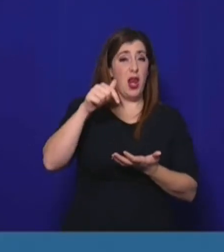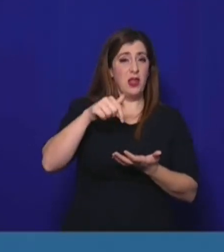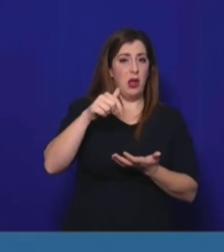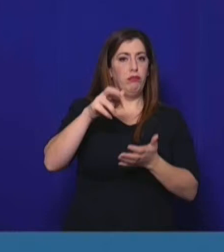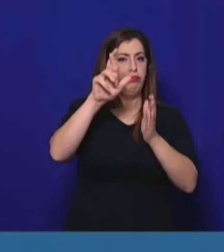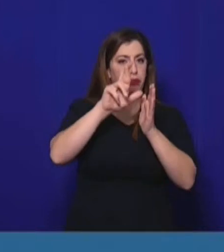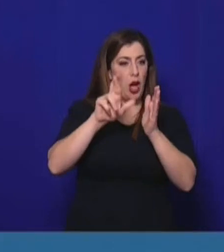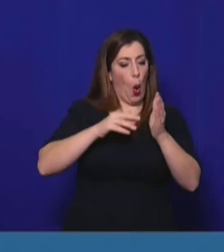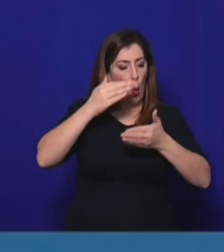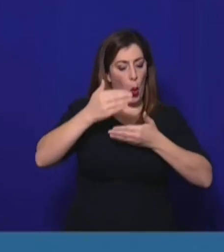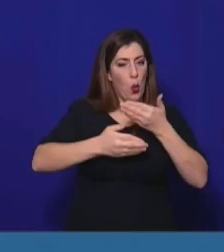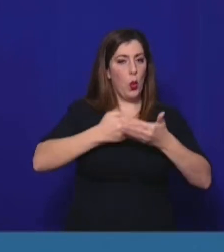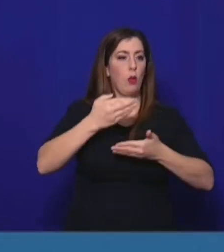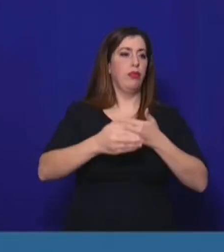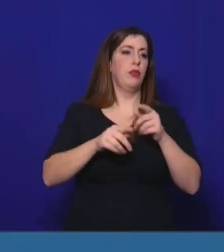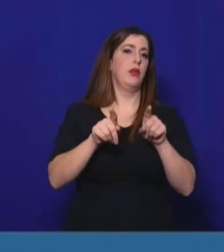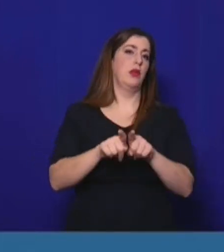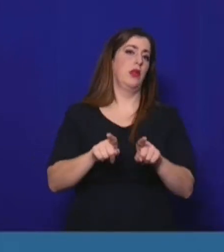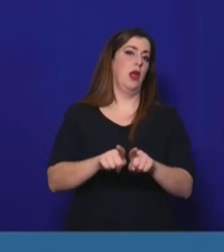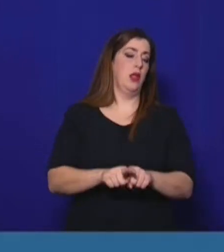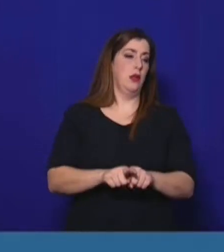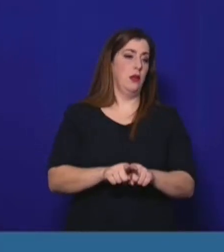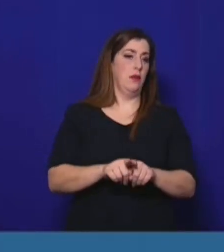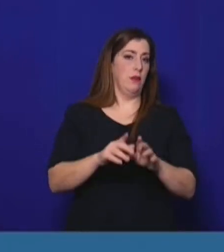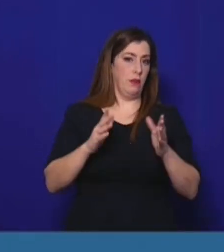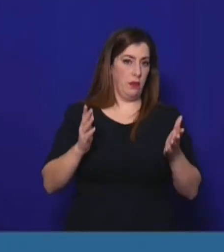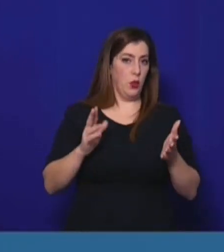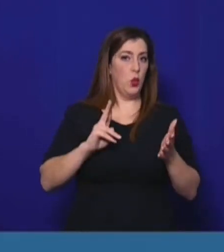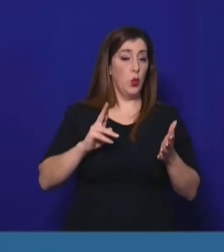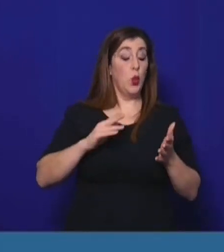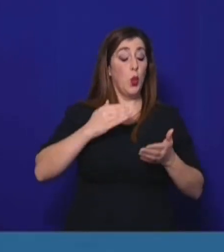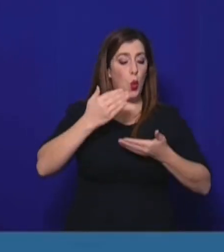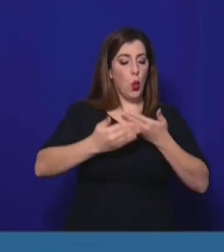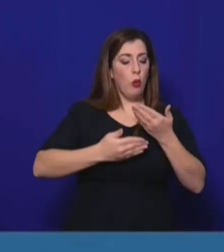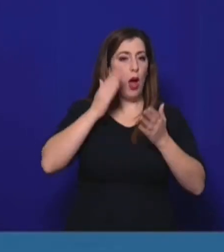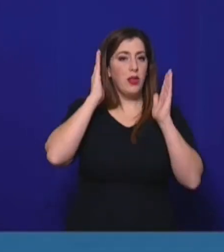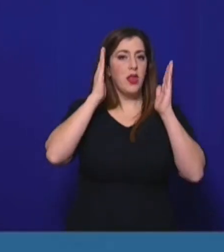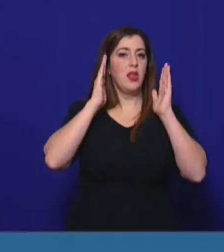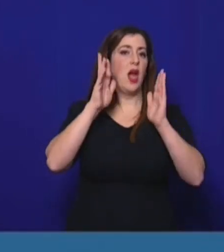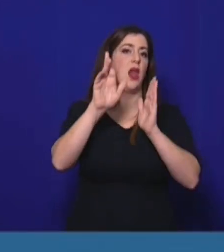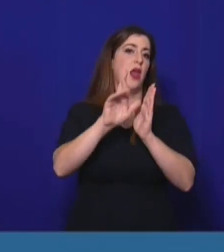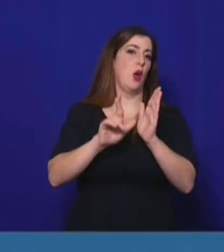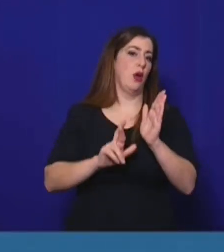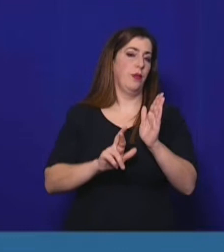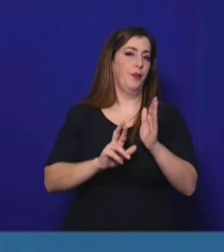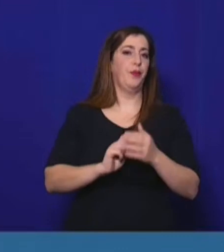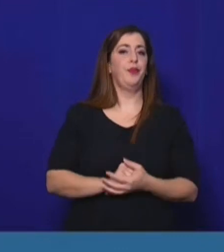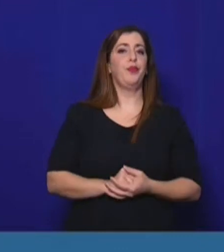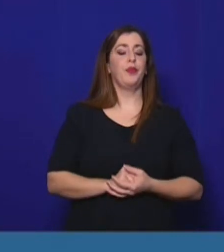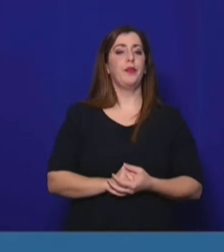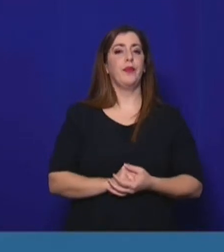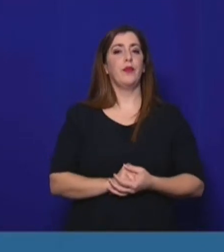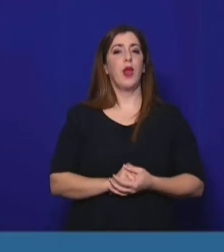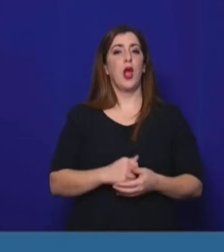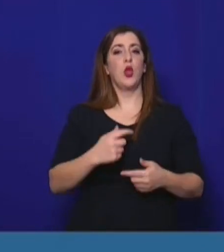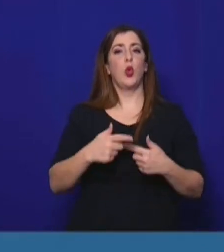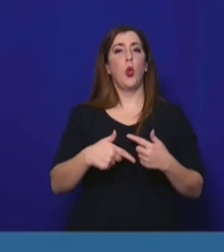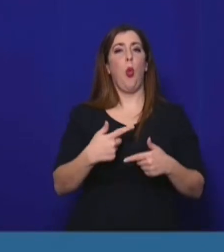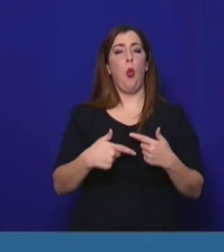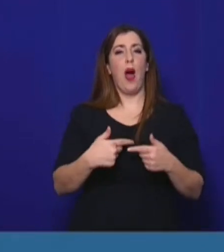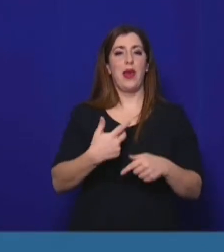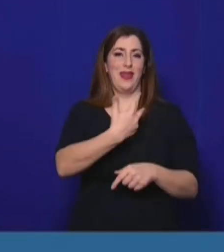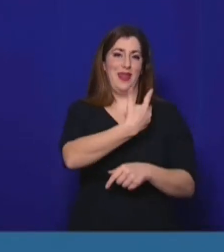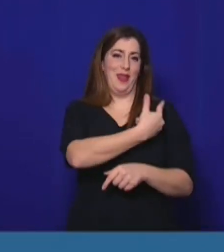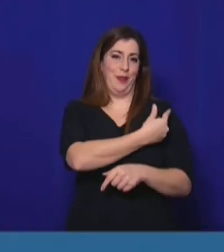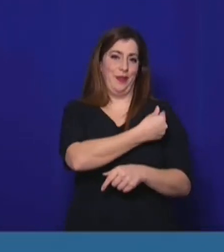li kienu f'post jibqgħu propju jinżammu. Fuq il-numru ta' persuni li ġew vaccinated bħalma qed sa l-aħħar